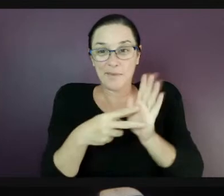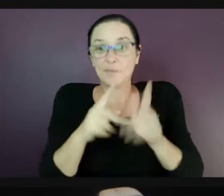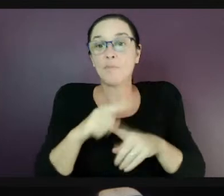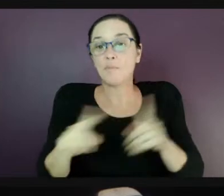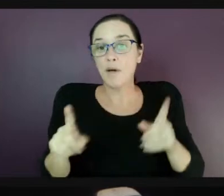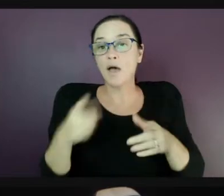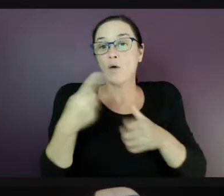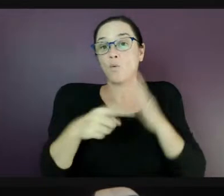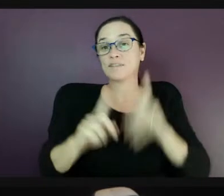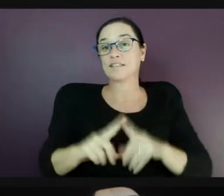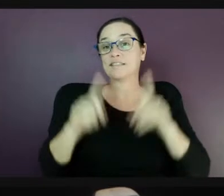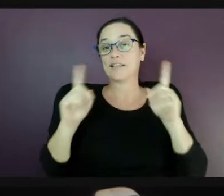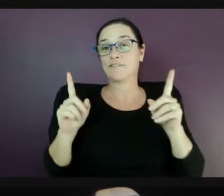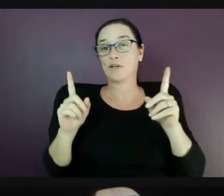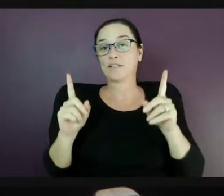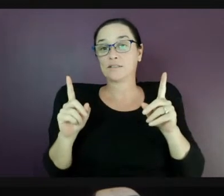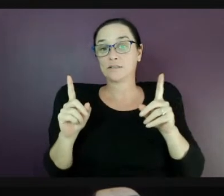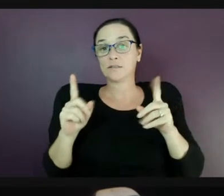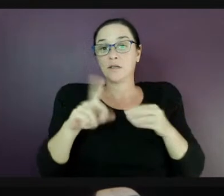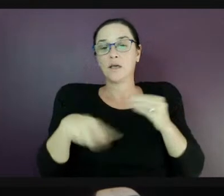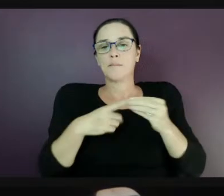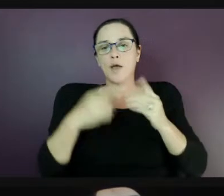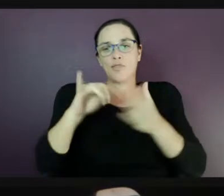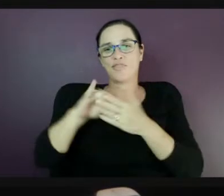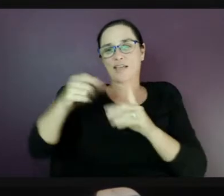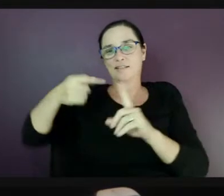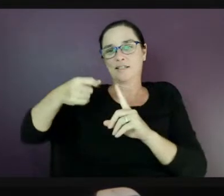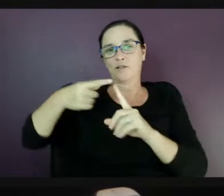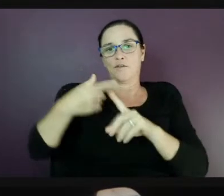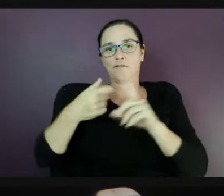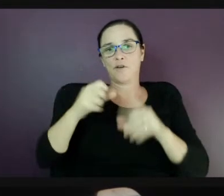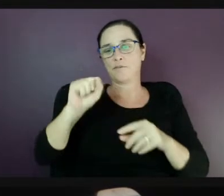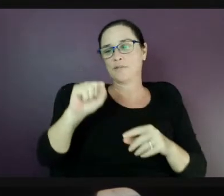what's different about what I saw of that signal of the sandhill tilt